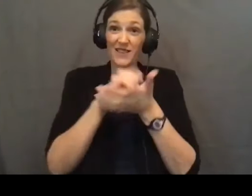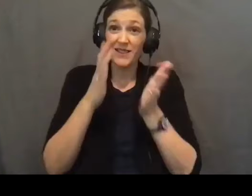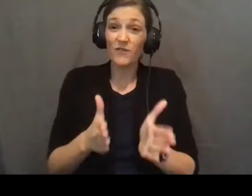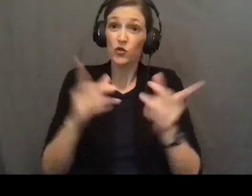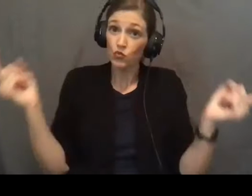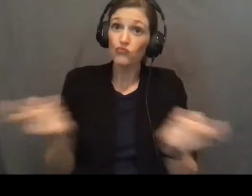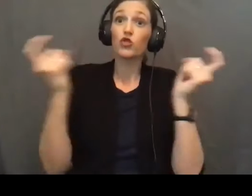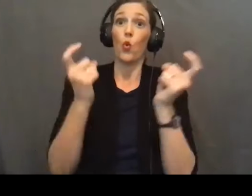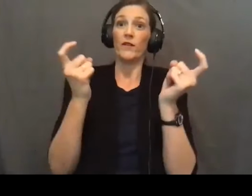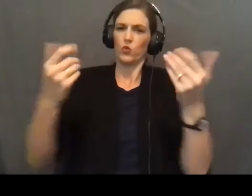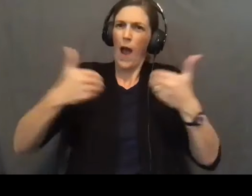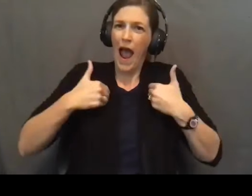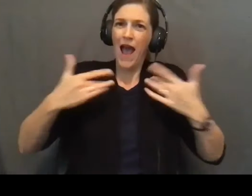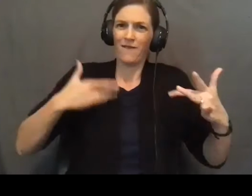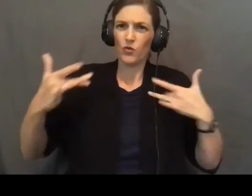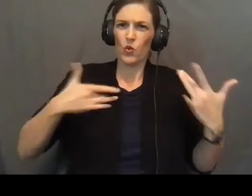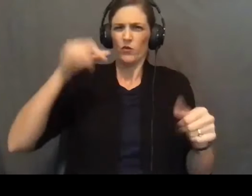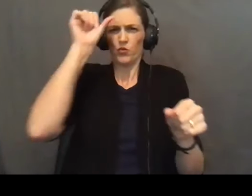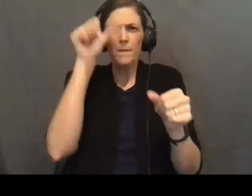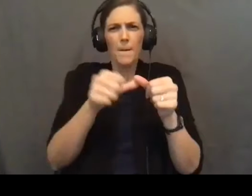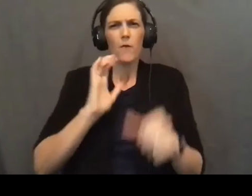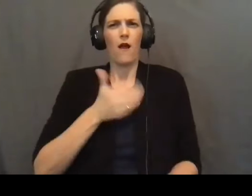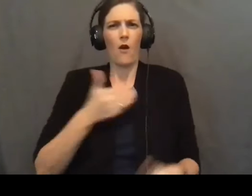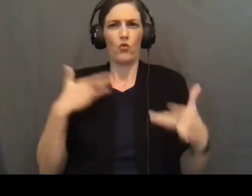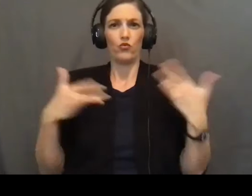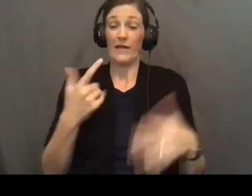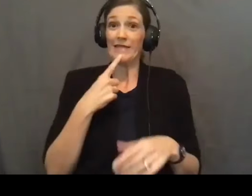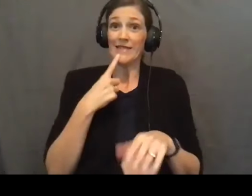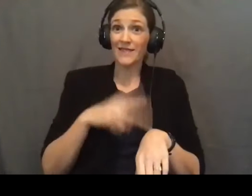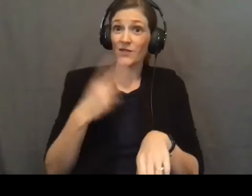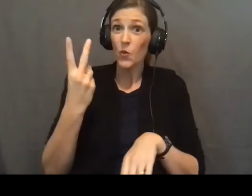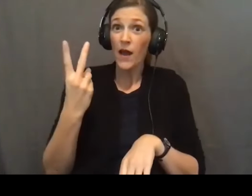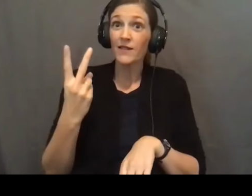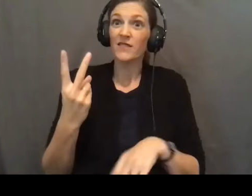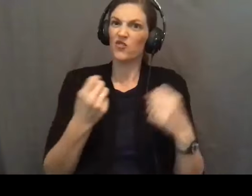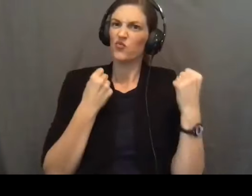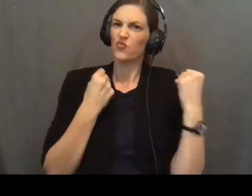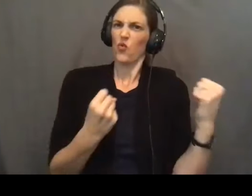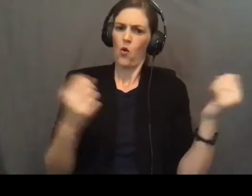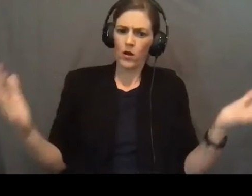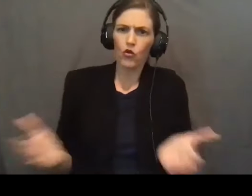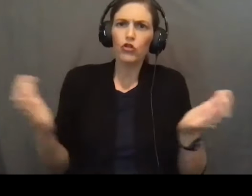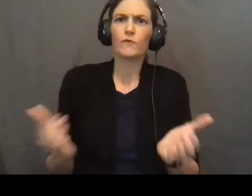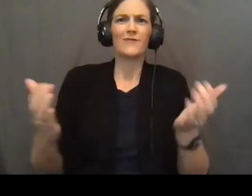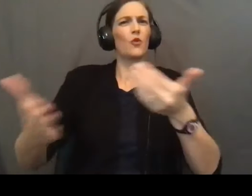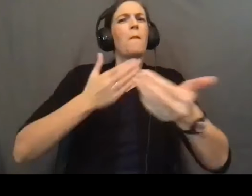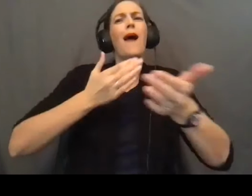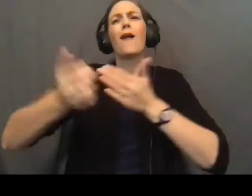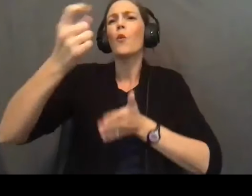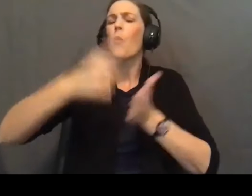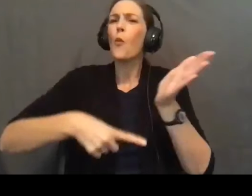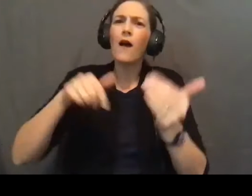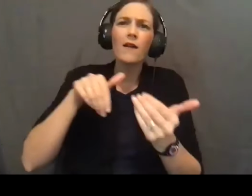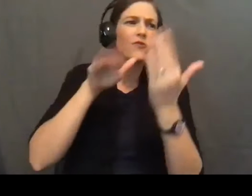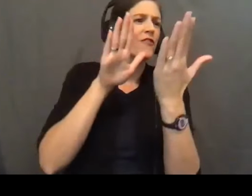to have joy, to remember our joy. And he says this twice as a strong encouragement that no matter what we're facing,